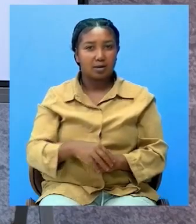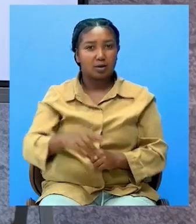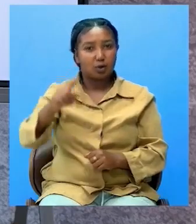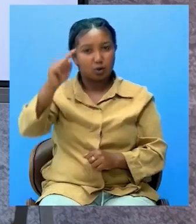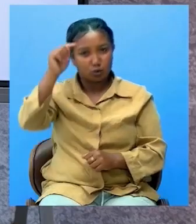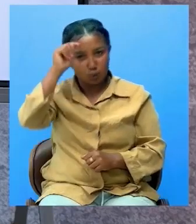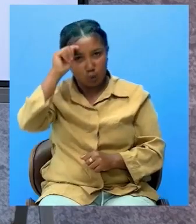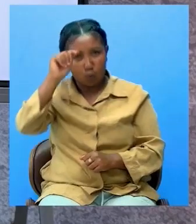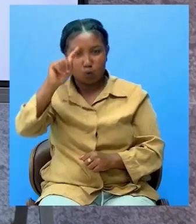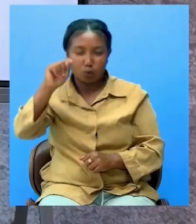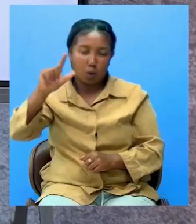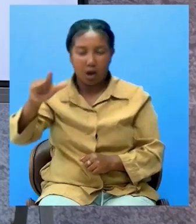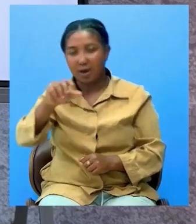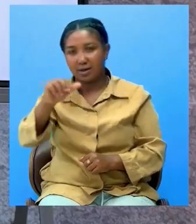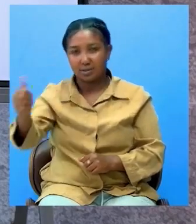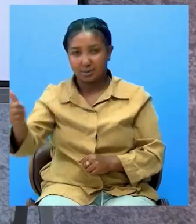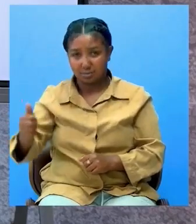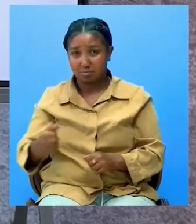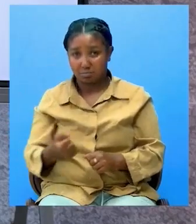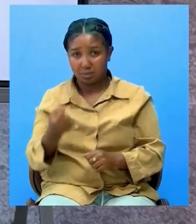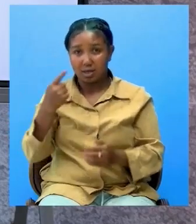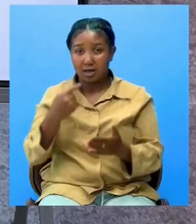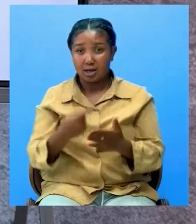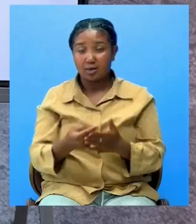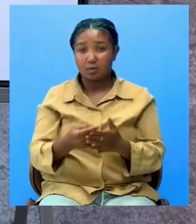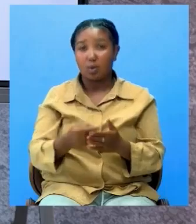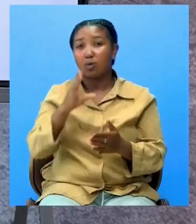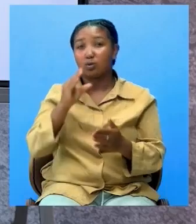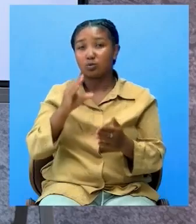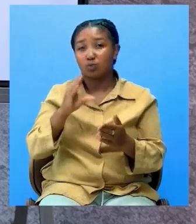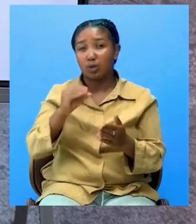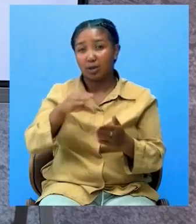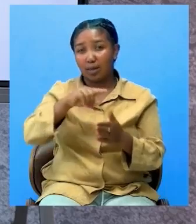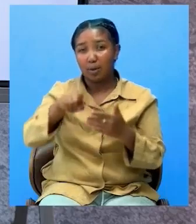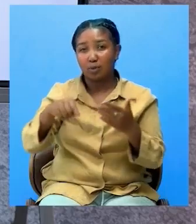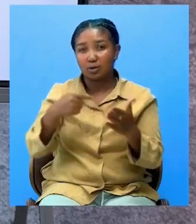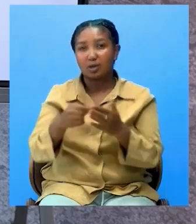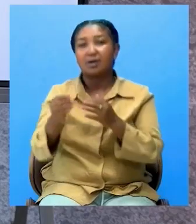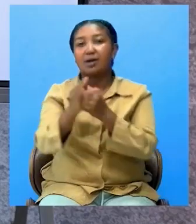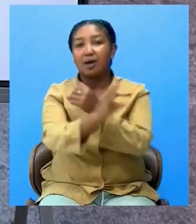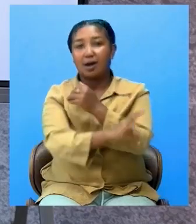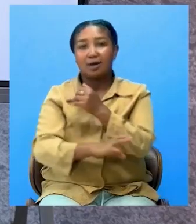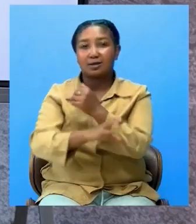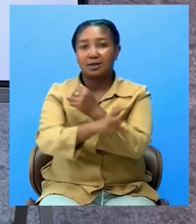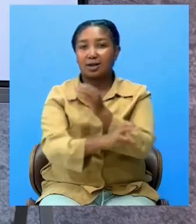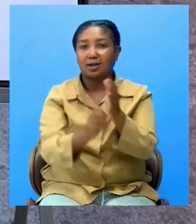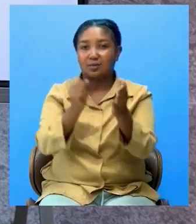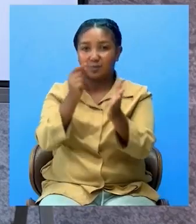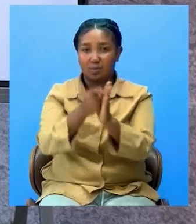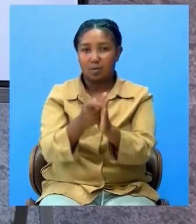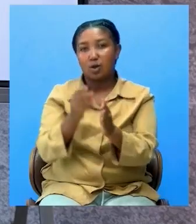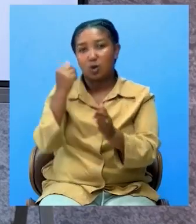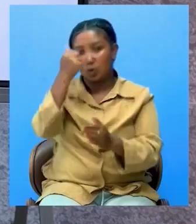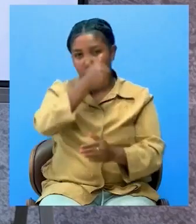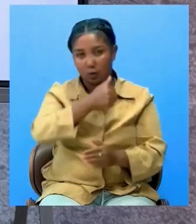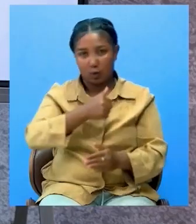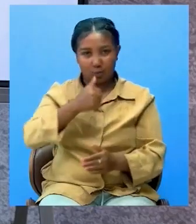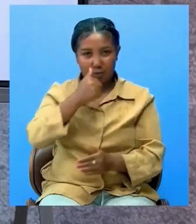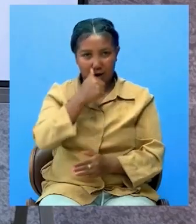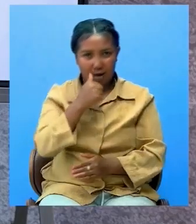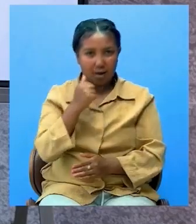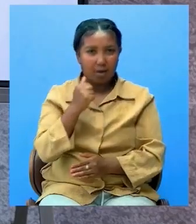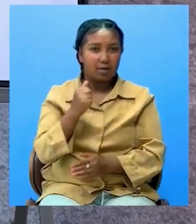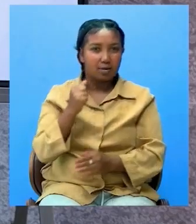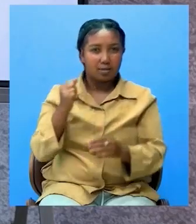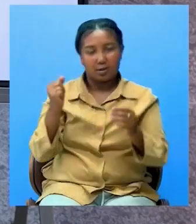Tola, and others. Is it clear? And also if we are talking about a country, for example, Ethiopia,